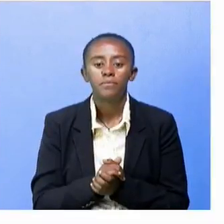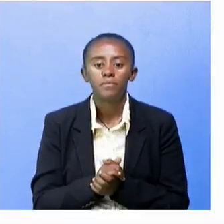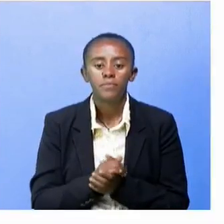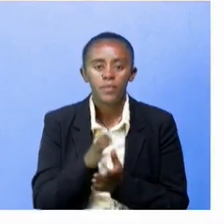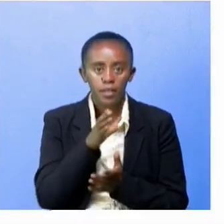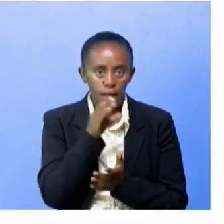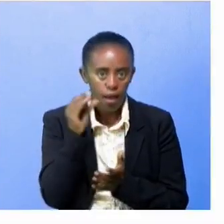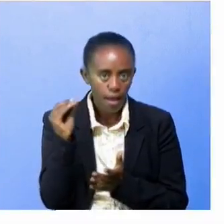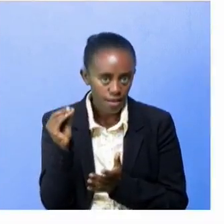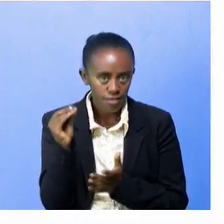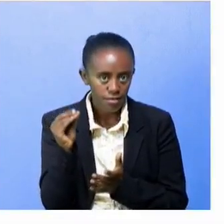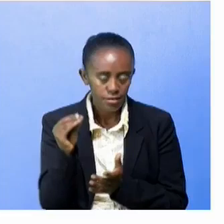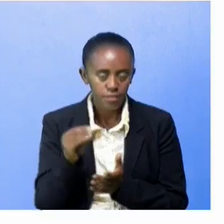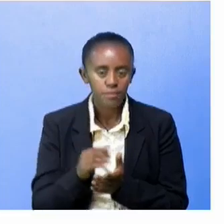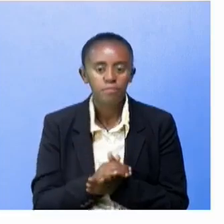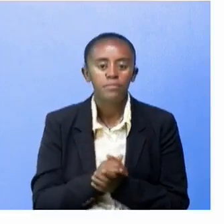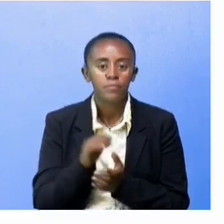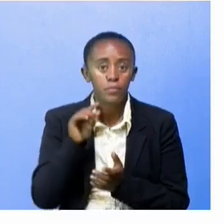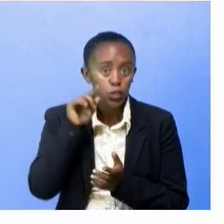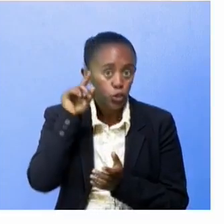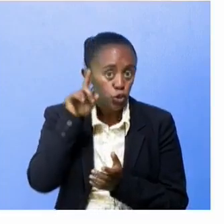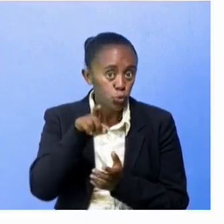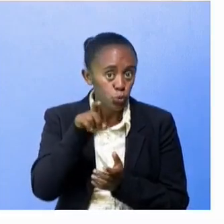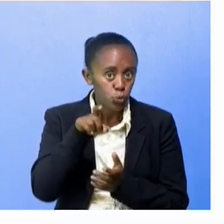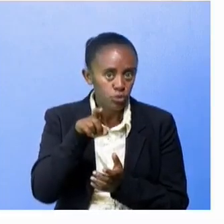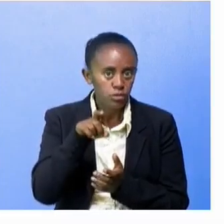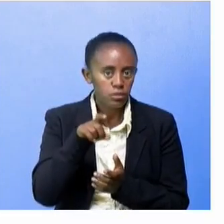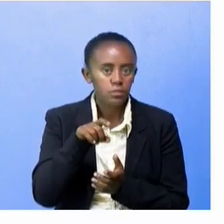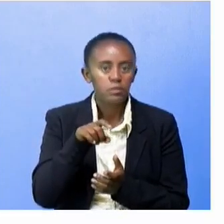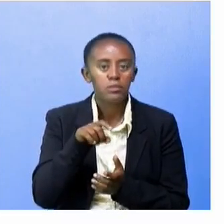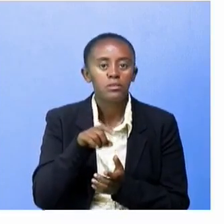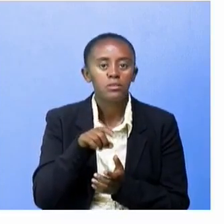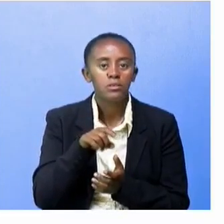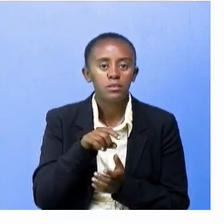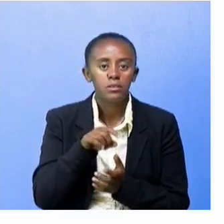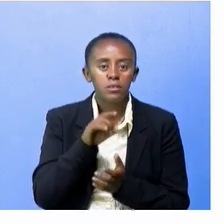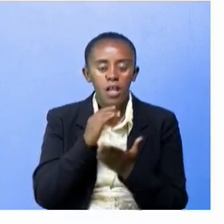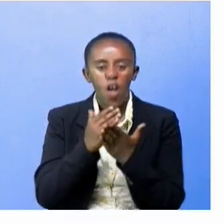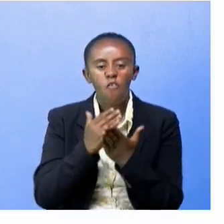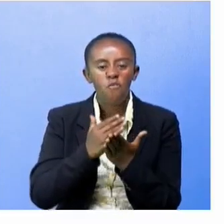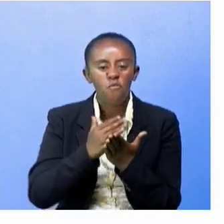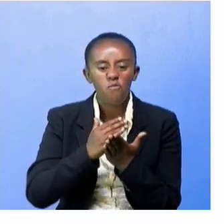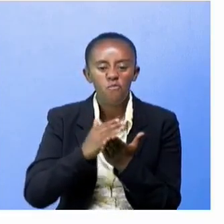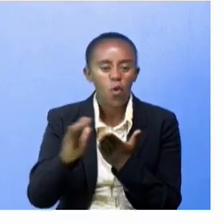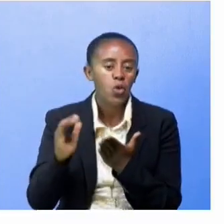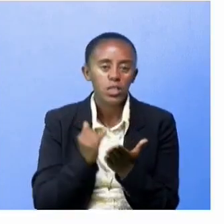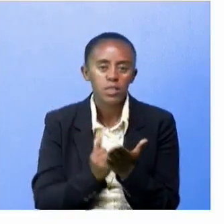and should be avoided.